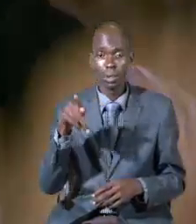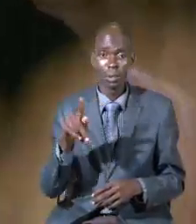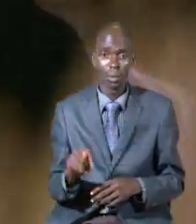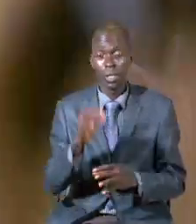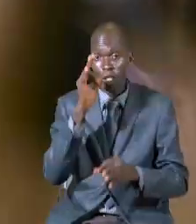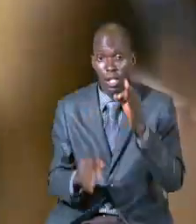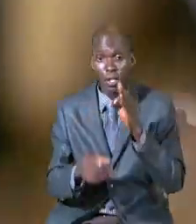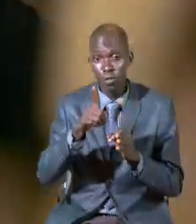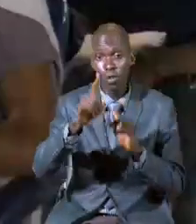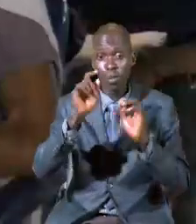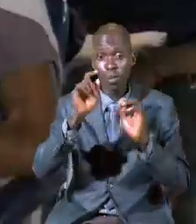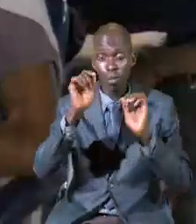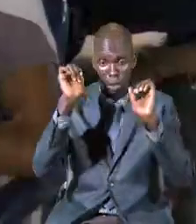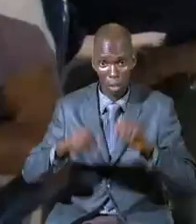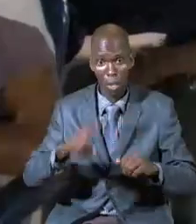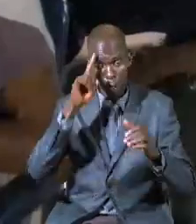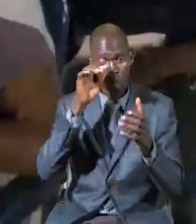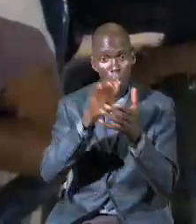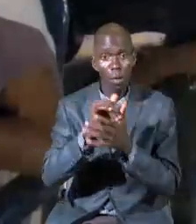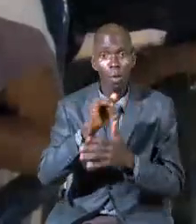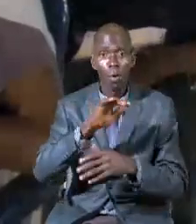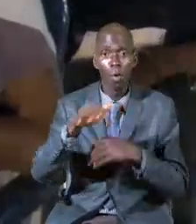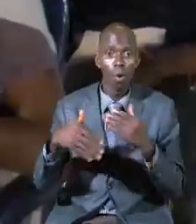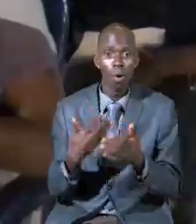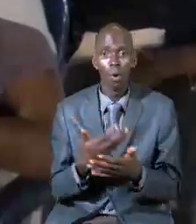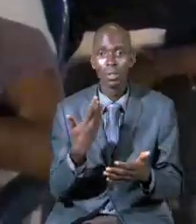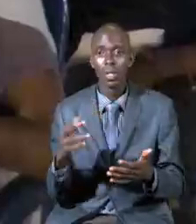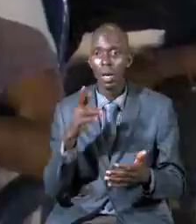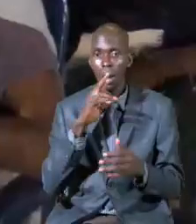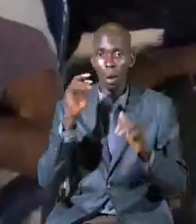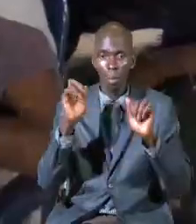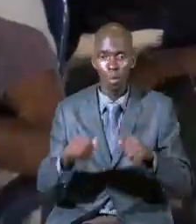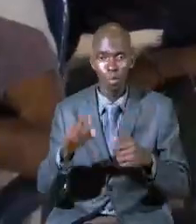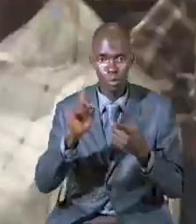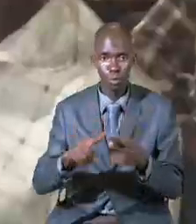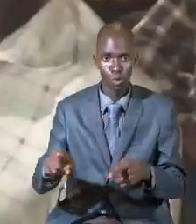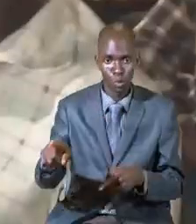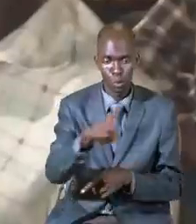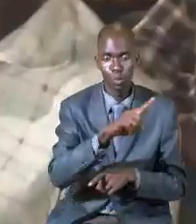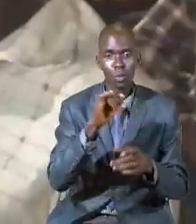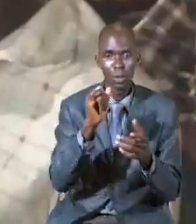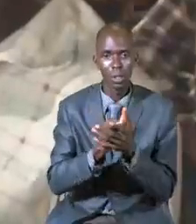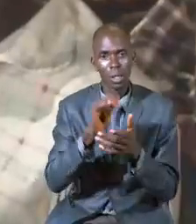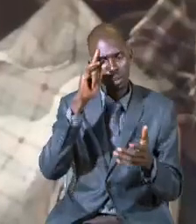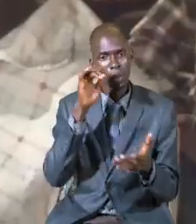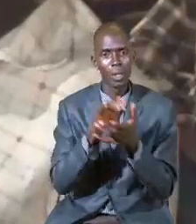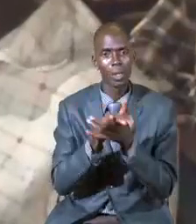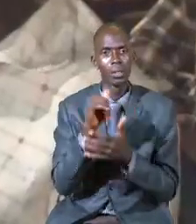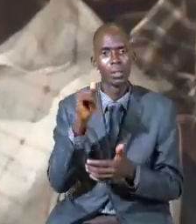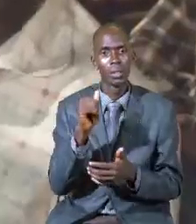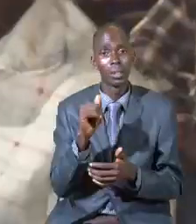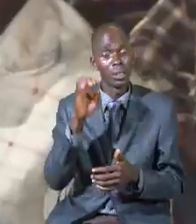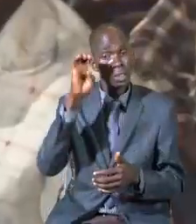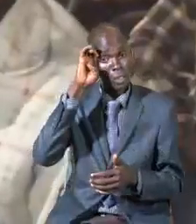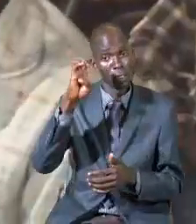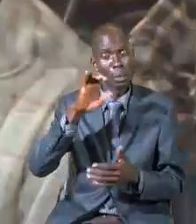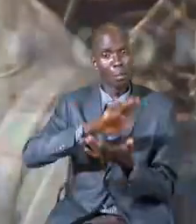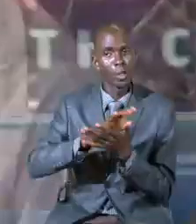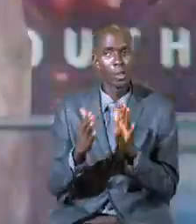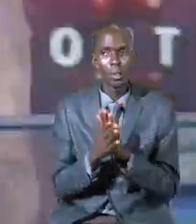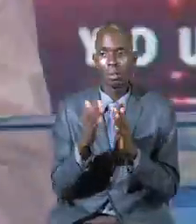believe, all things are possible to him that believeth. He became a slave. He was